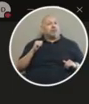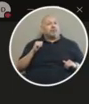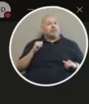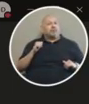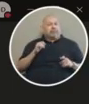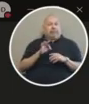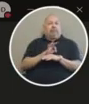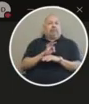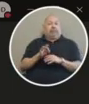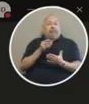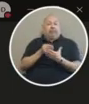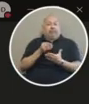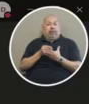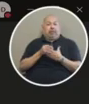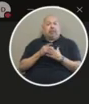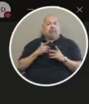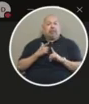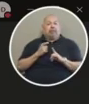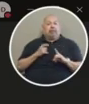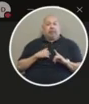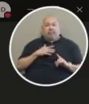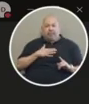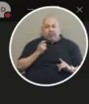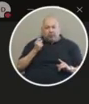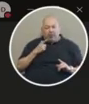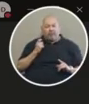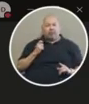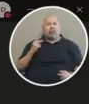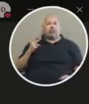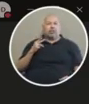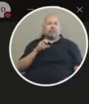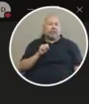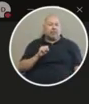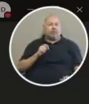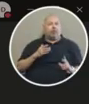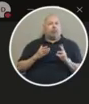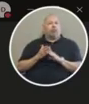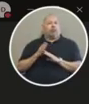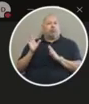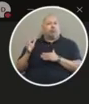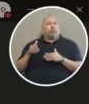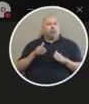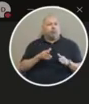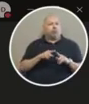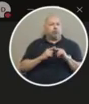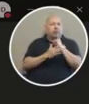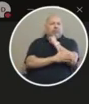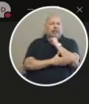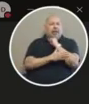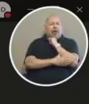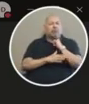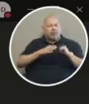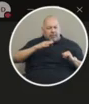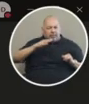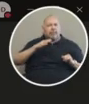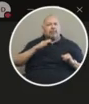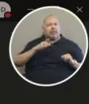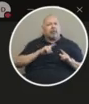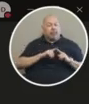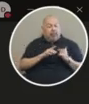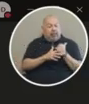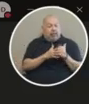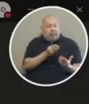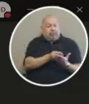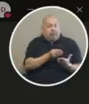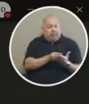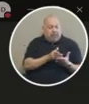a function of money that comes in, as I understand it, from HHS through the COG to the county, and the county then administrates